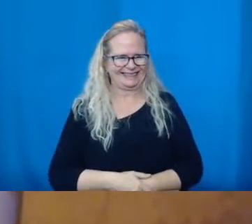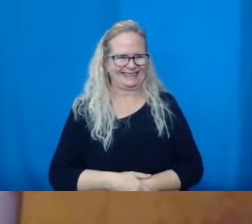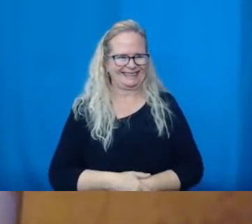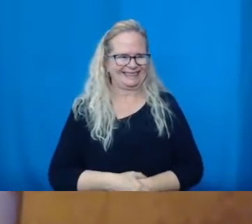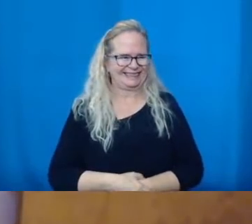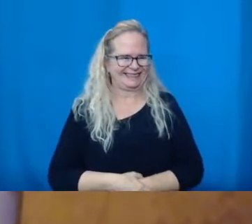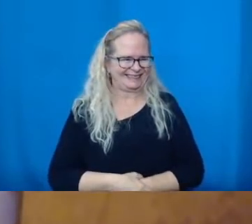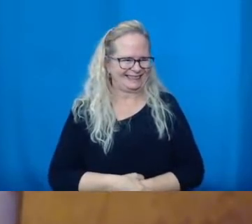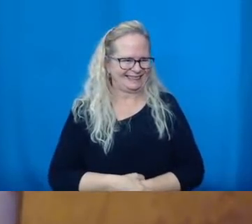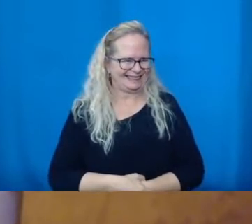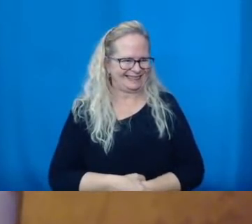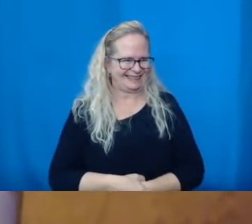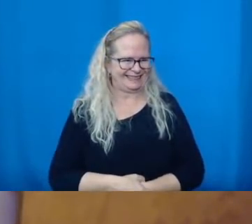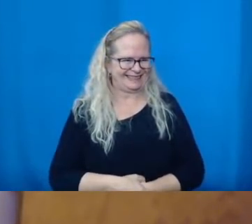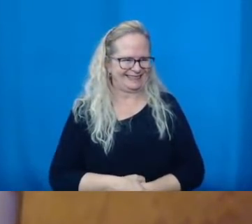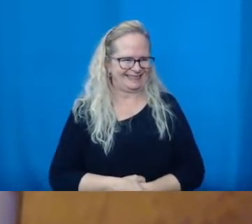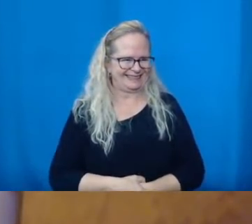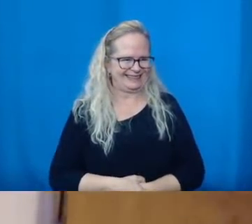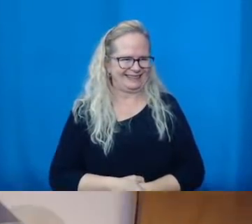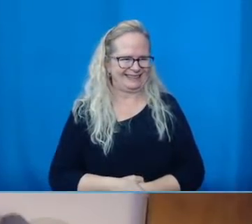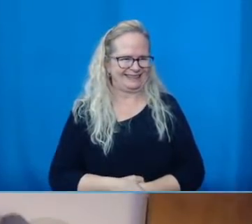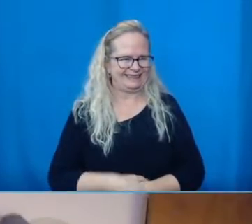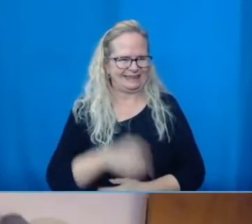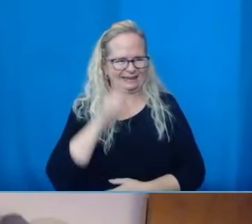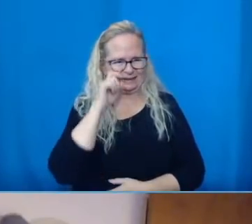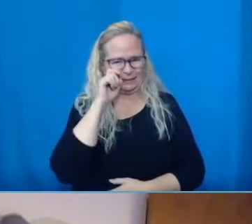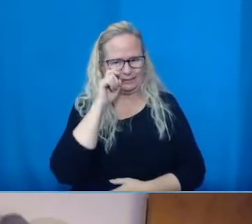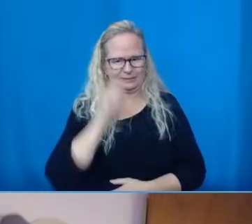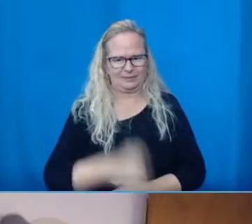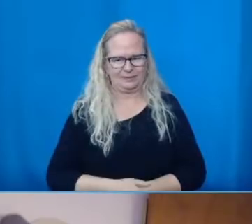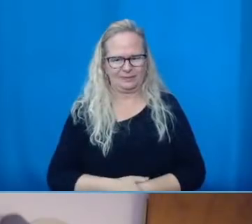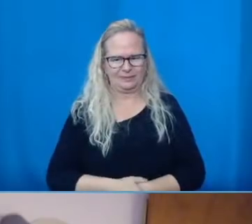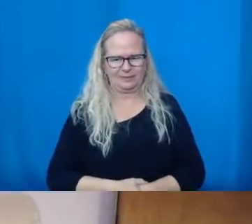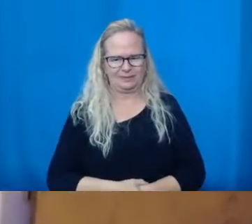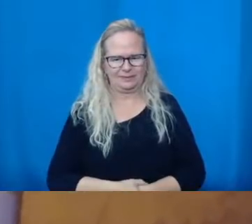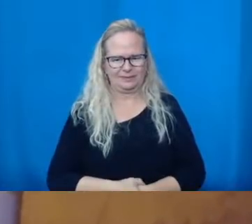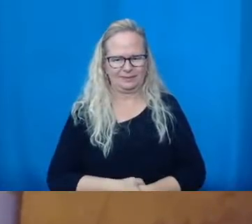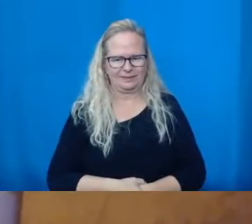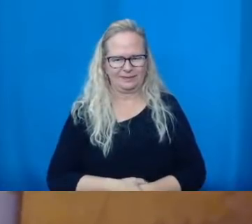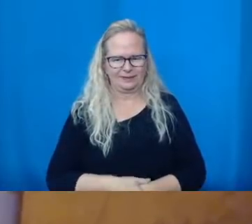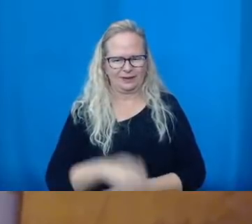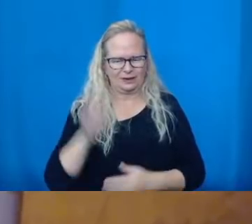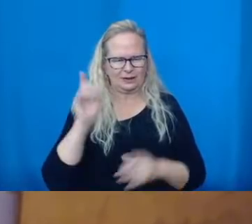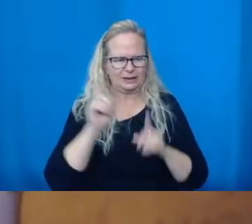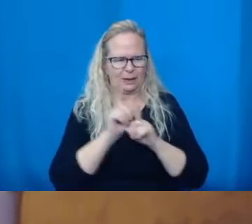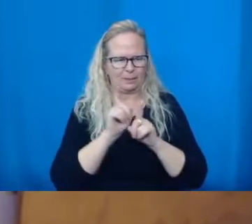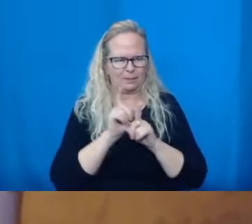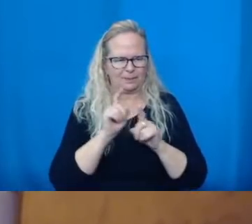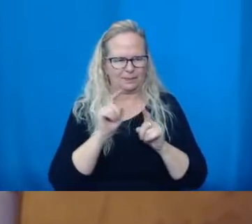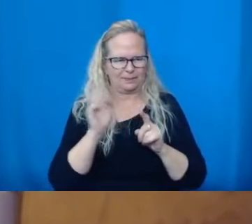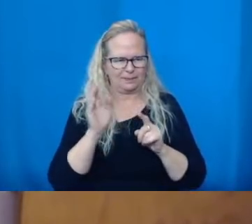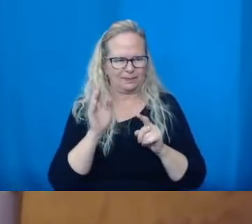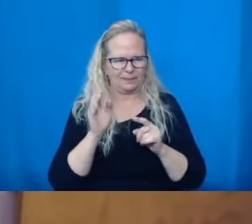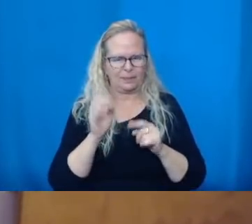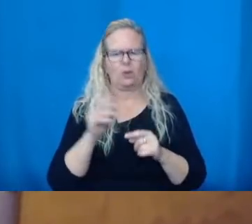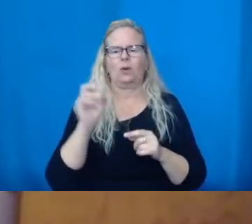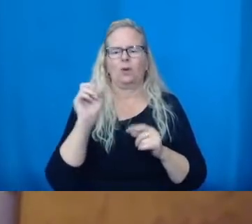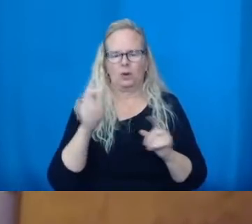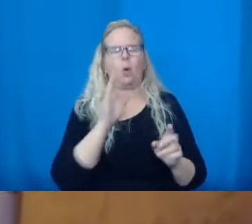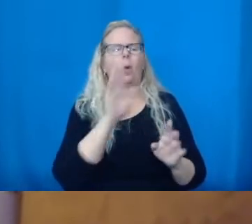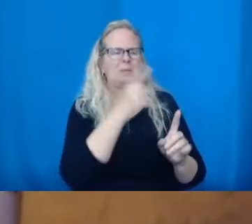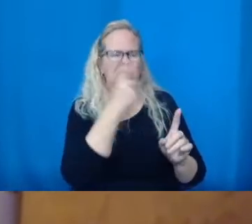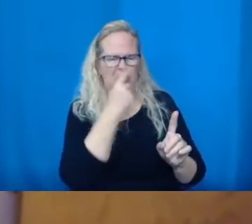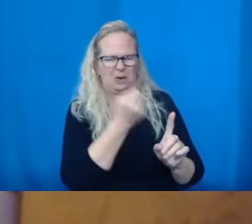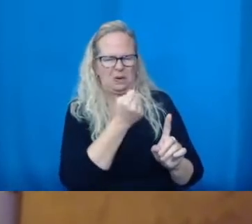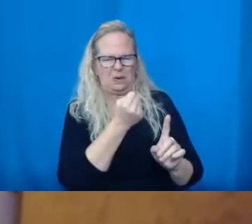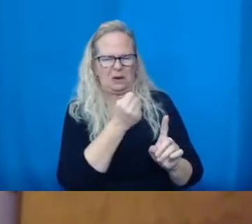not that one. No, it's still the same presentation. Slide number 3. We will get it back up. Thanks. Sorry, I was wrapping up one slide, but I hadn't. If we're